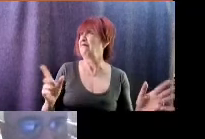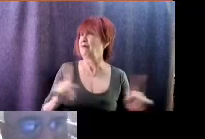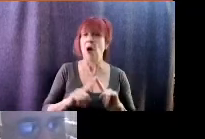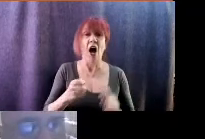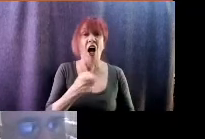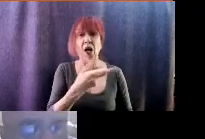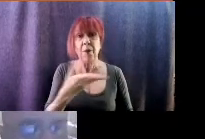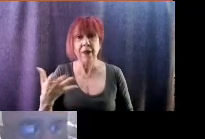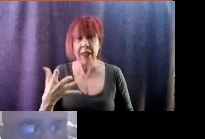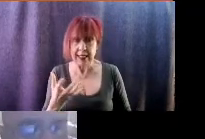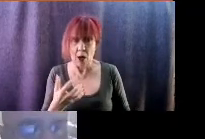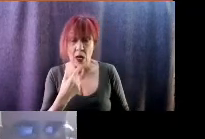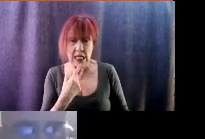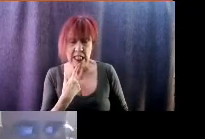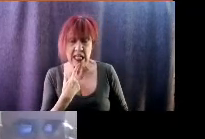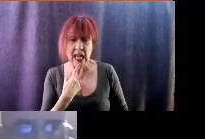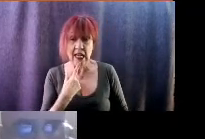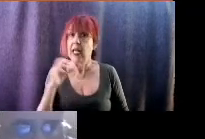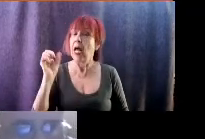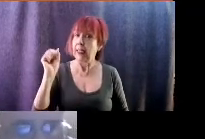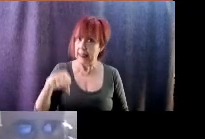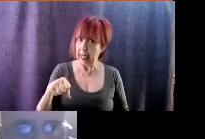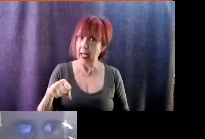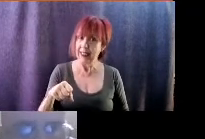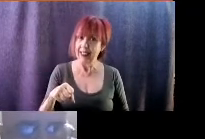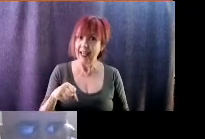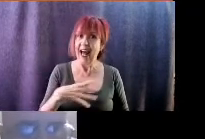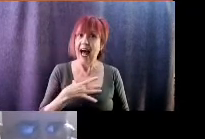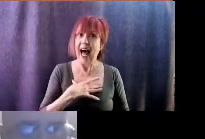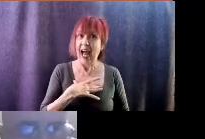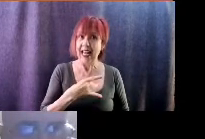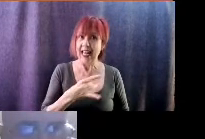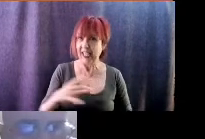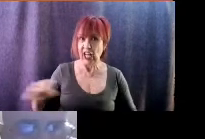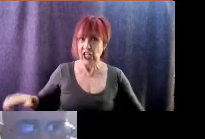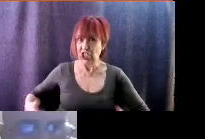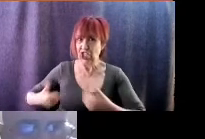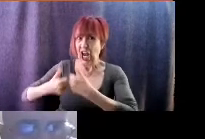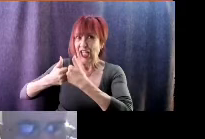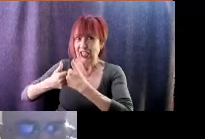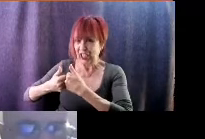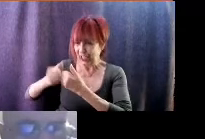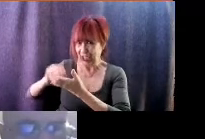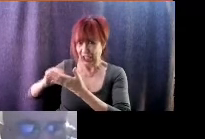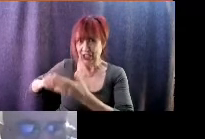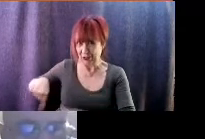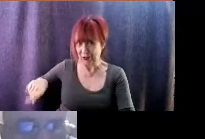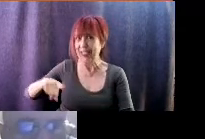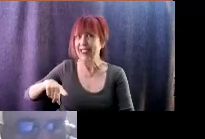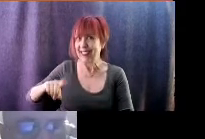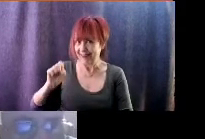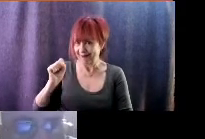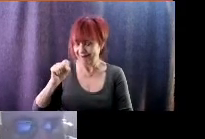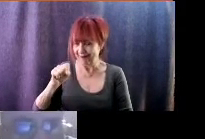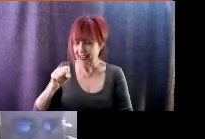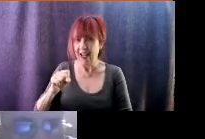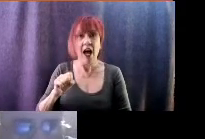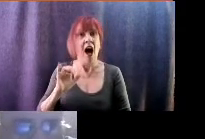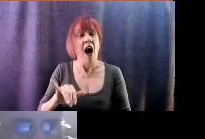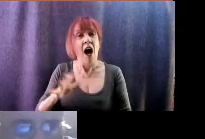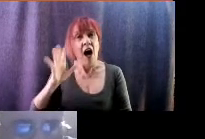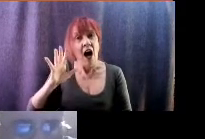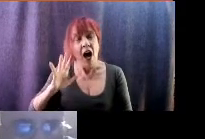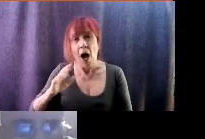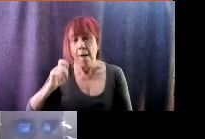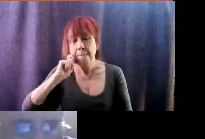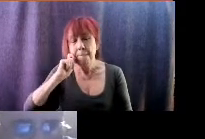I want to say is, yes, I did like challenging the students, and it was amazing what